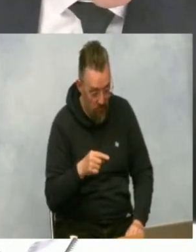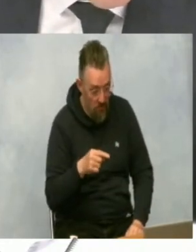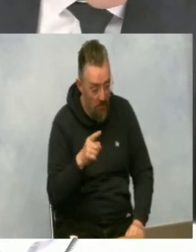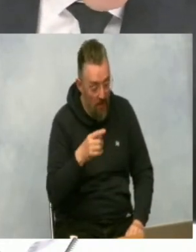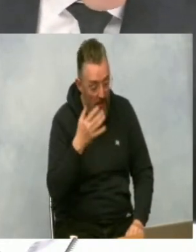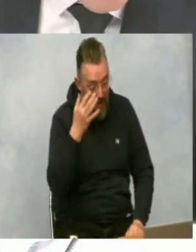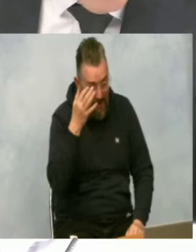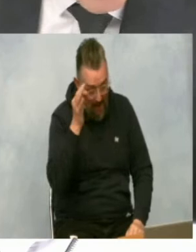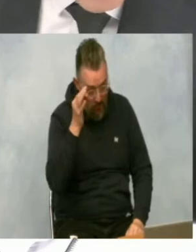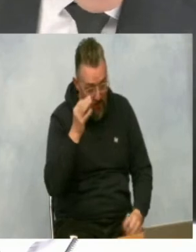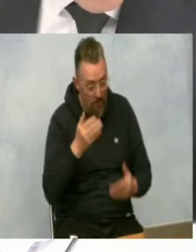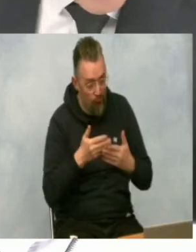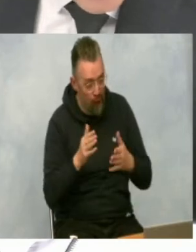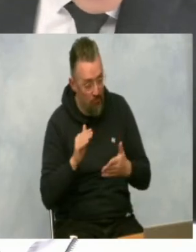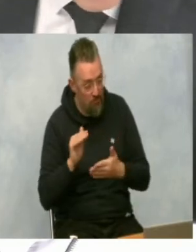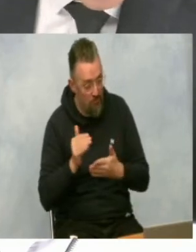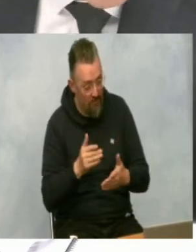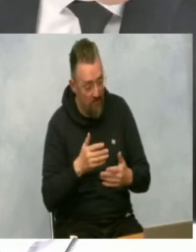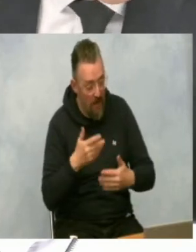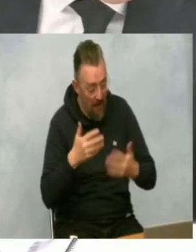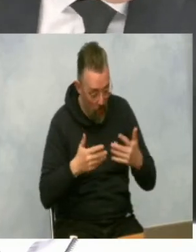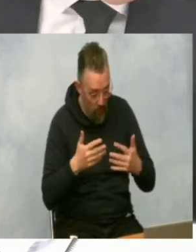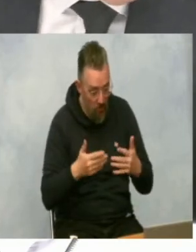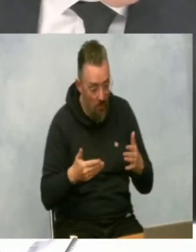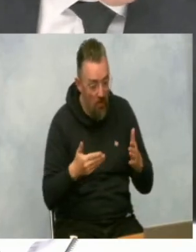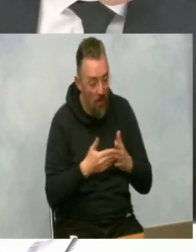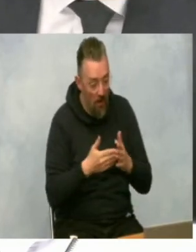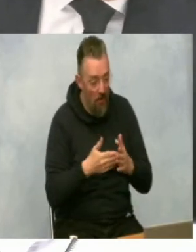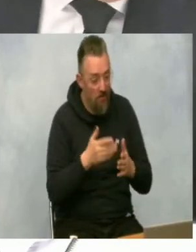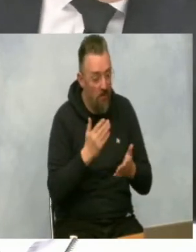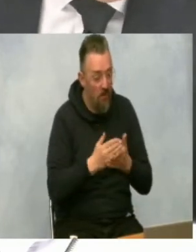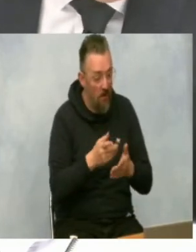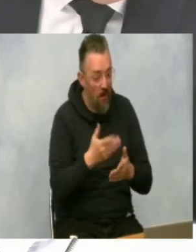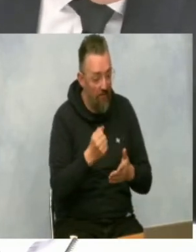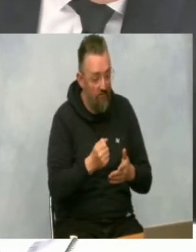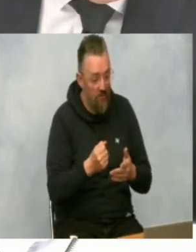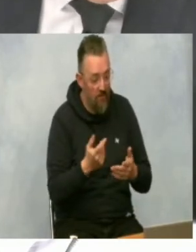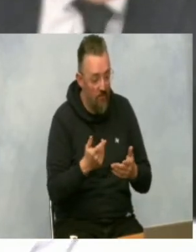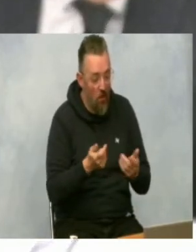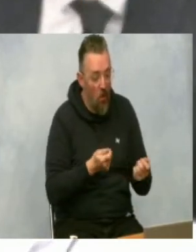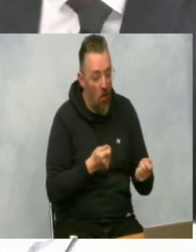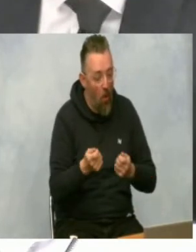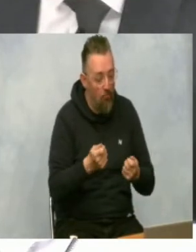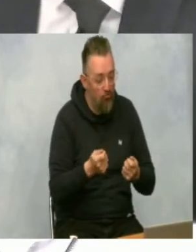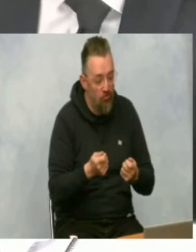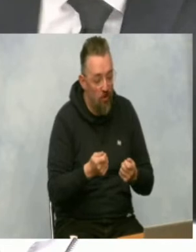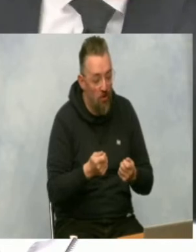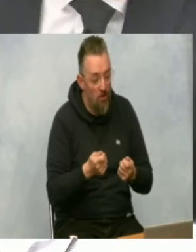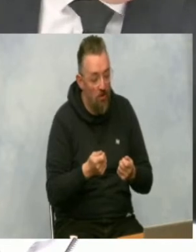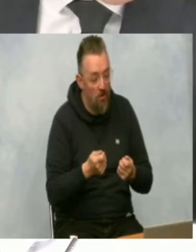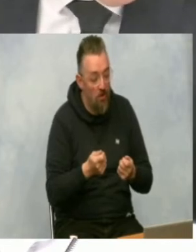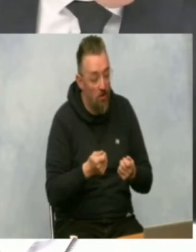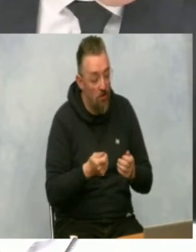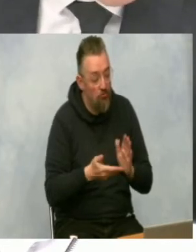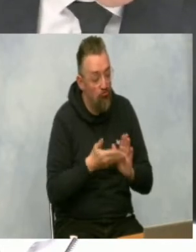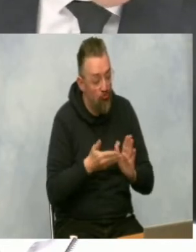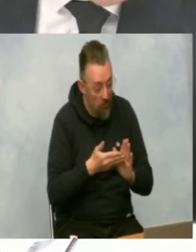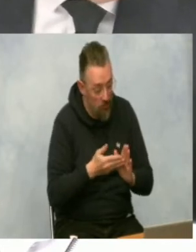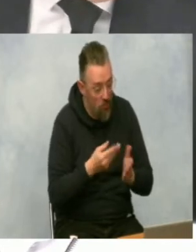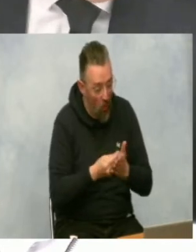Council's General Services account and will also relieve the Council of operational running costs of around £400,000 per